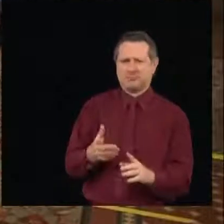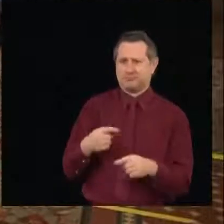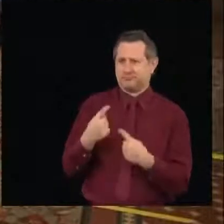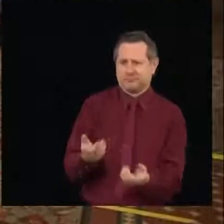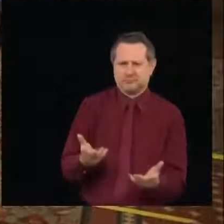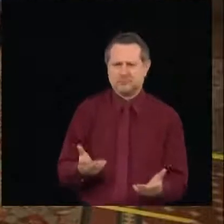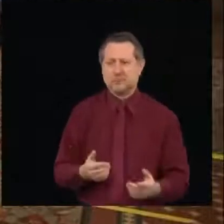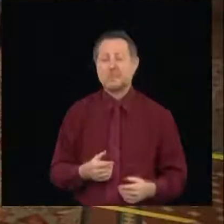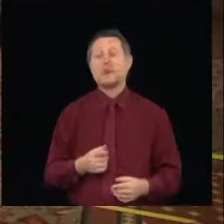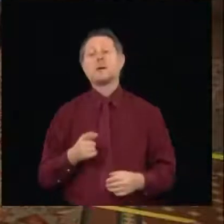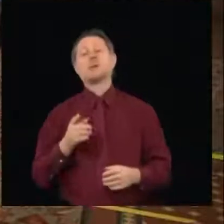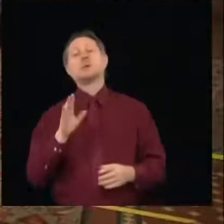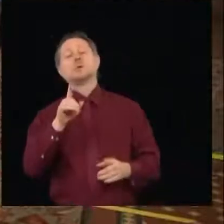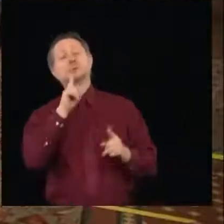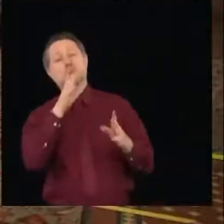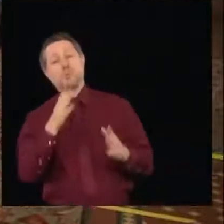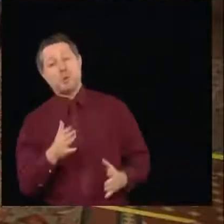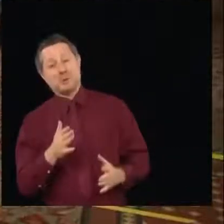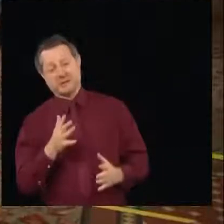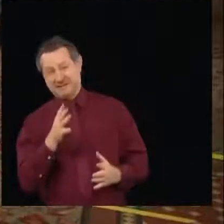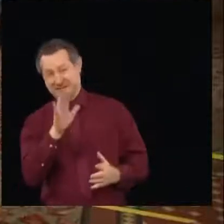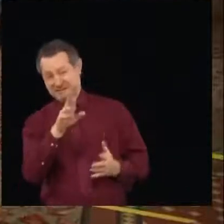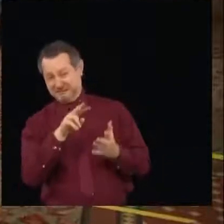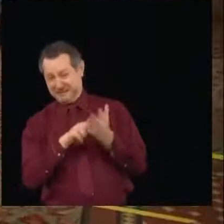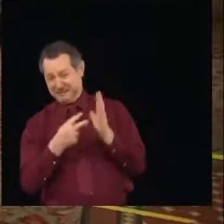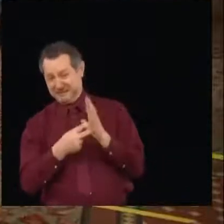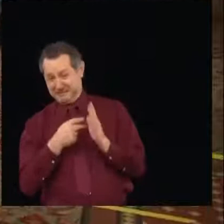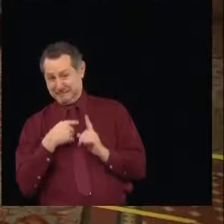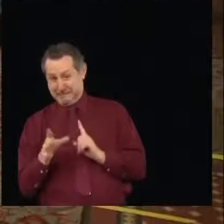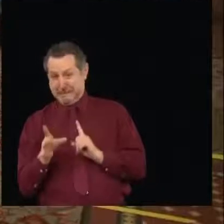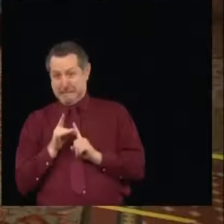I mean, they must be contacting the virus in the world and then